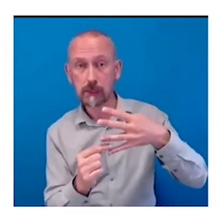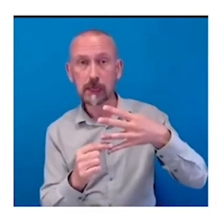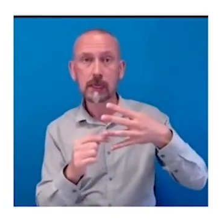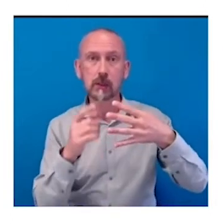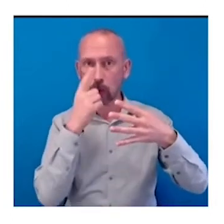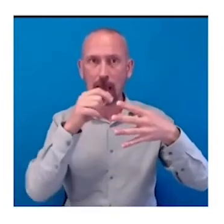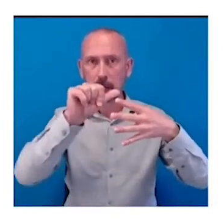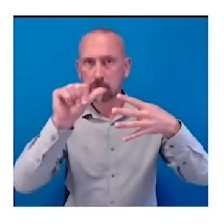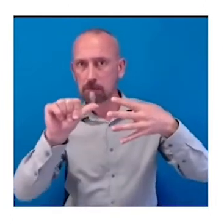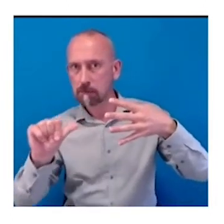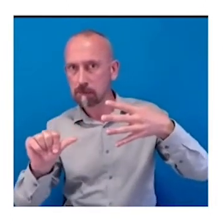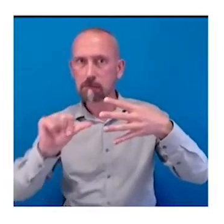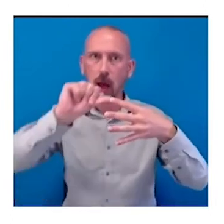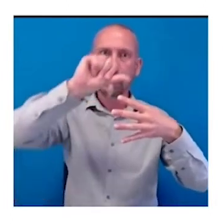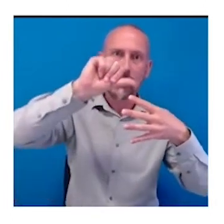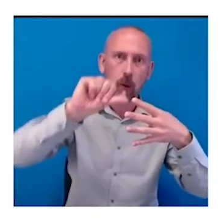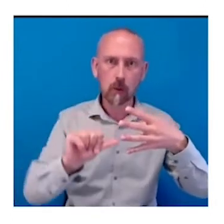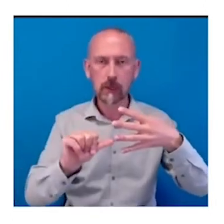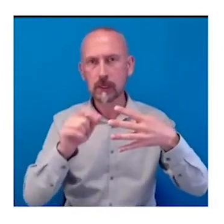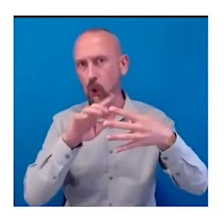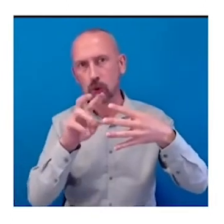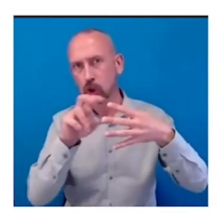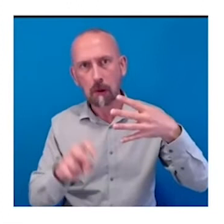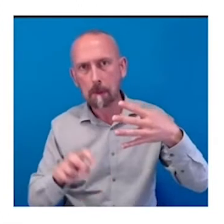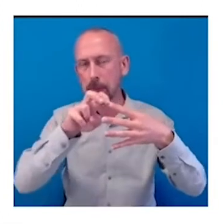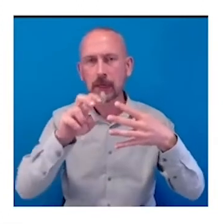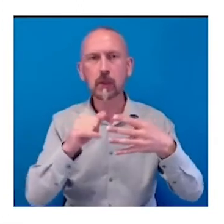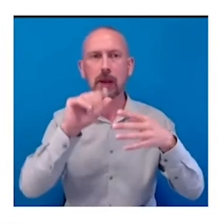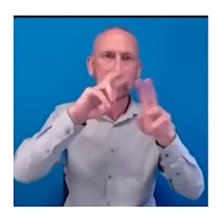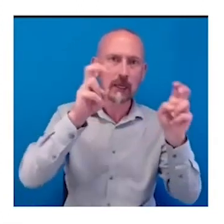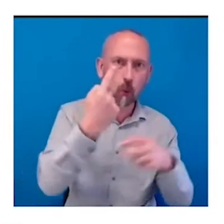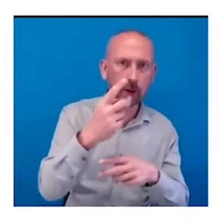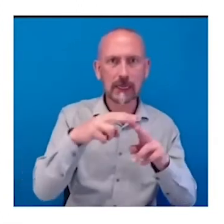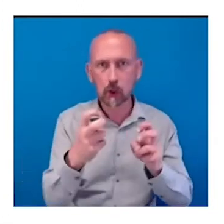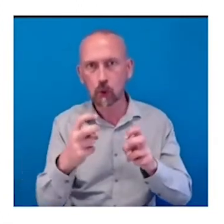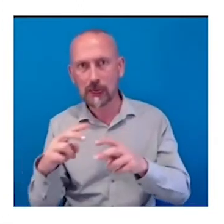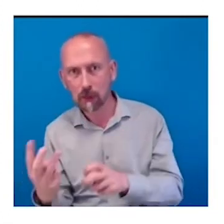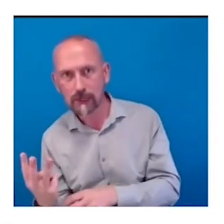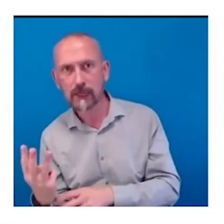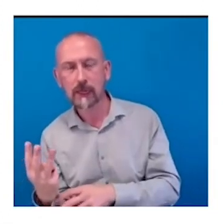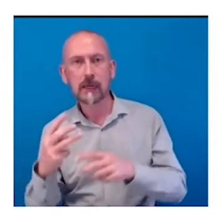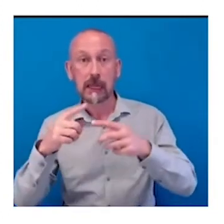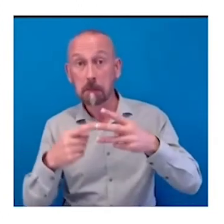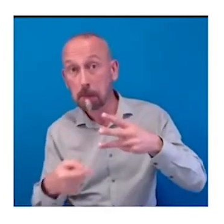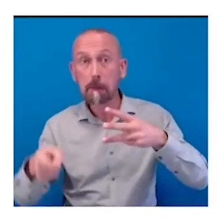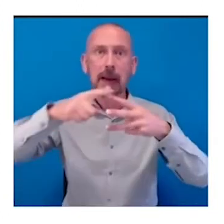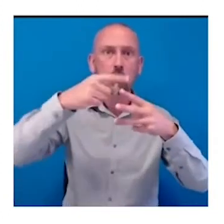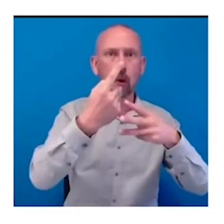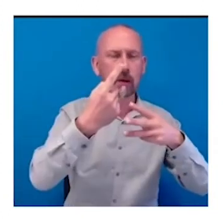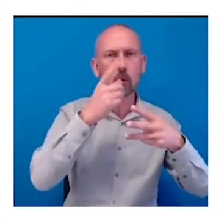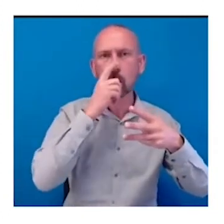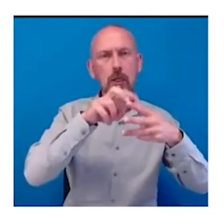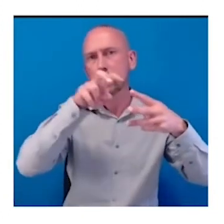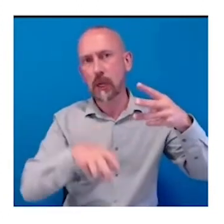headings in accordance with their numbers. So heading 1 to heading 2 to heading 3, possibly back to heading 1, but not from heading 1 to heading